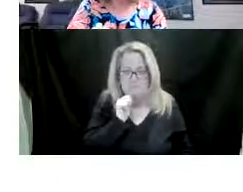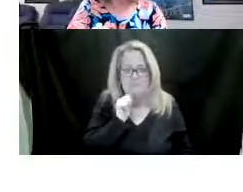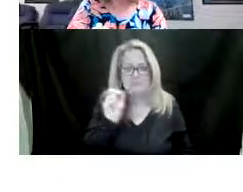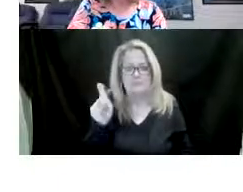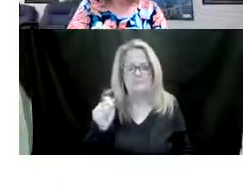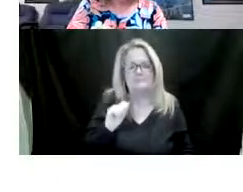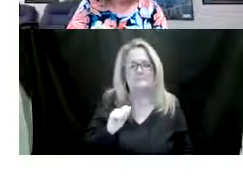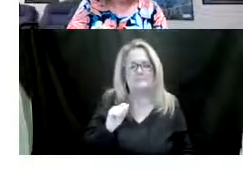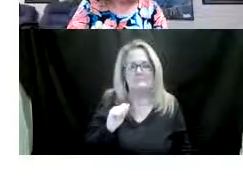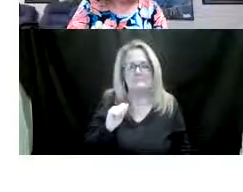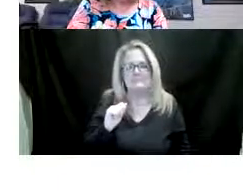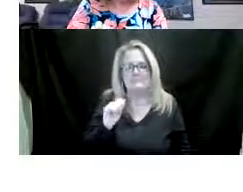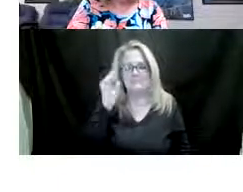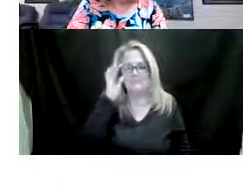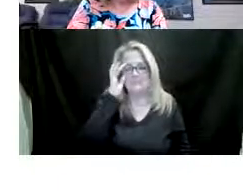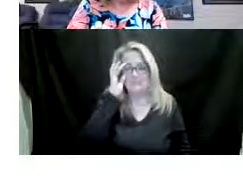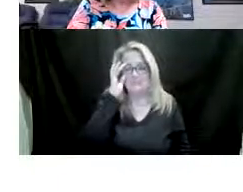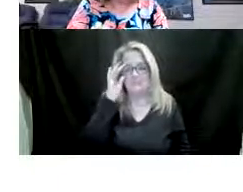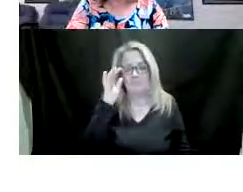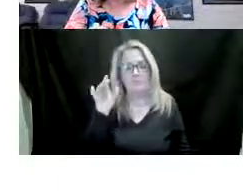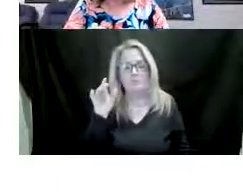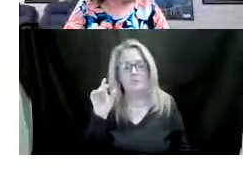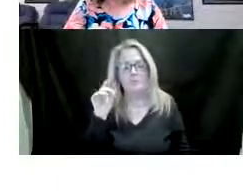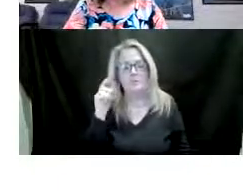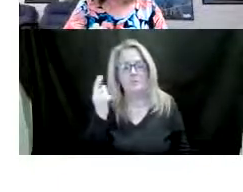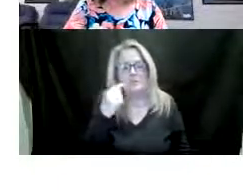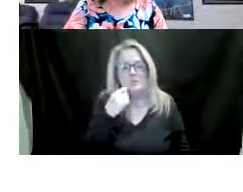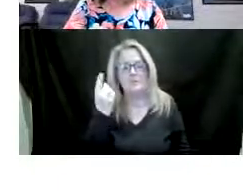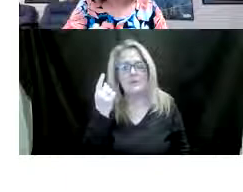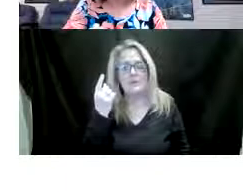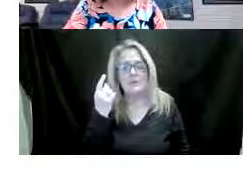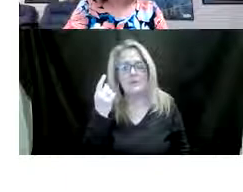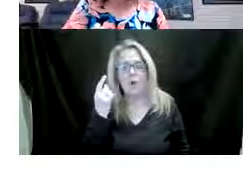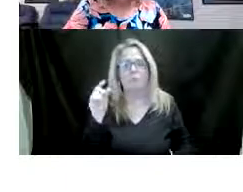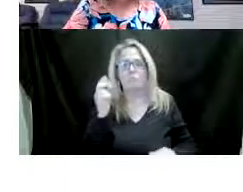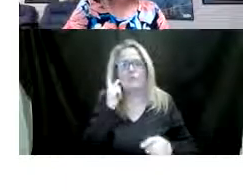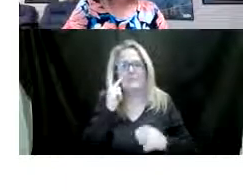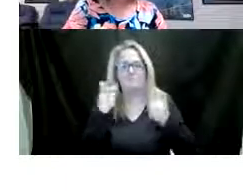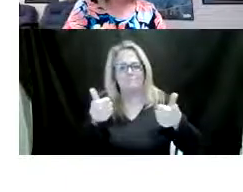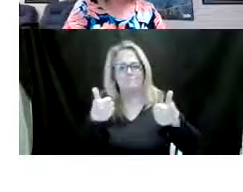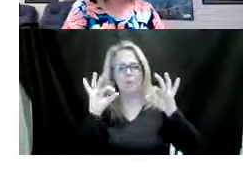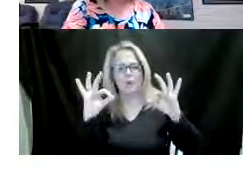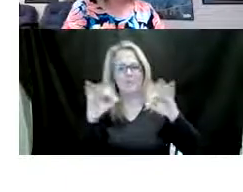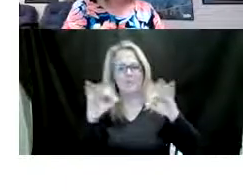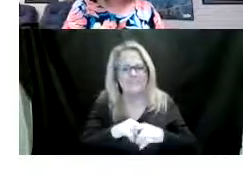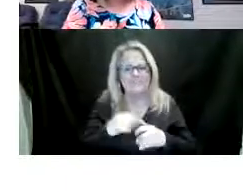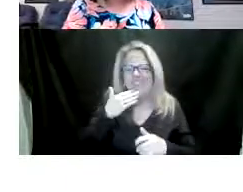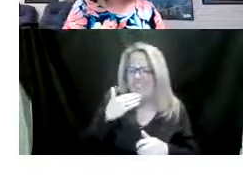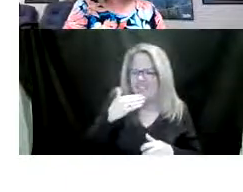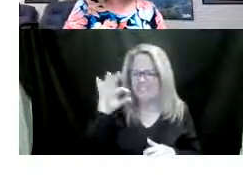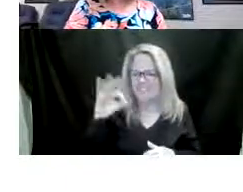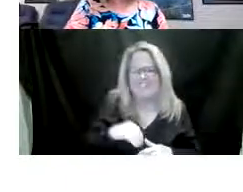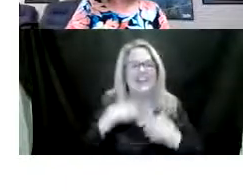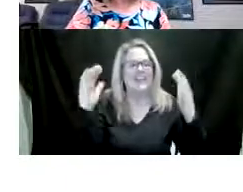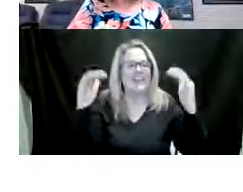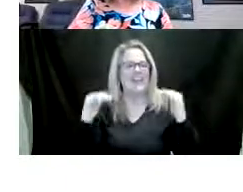Okay, all right. So Good. yes, I'm sorry. We're good. Okay, thank you, thank you. The